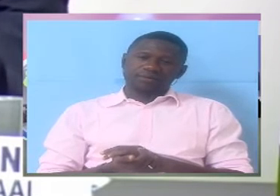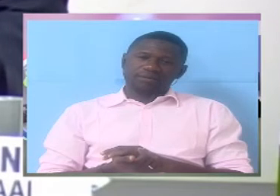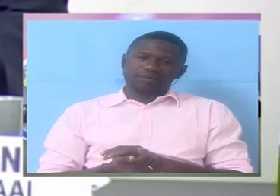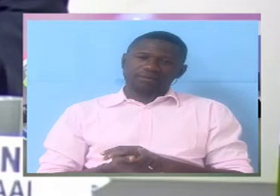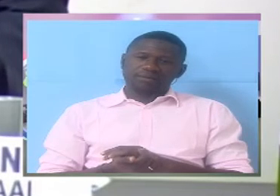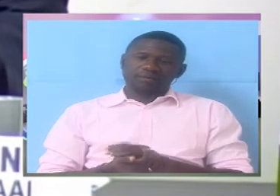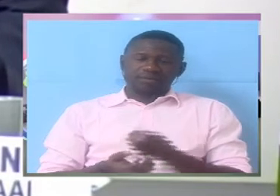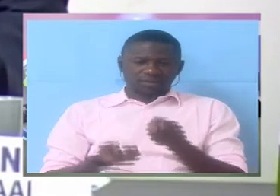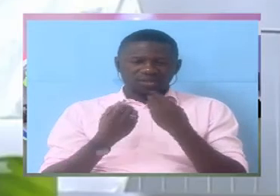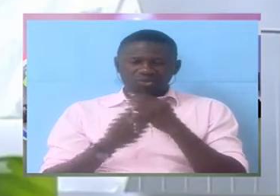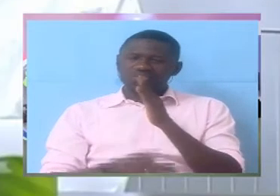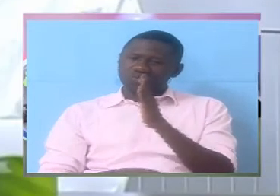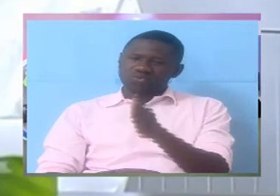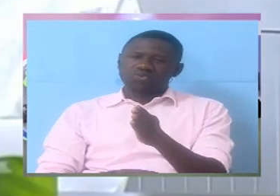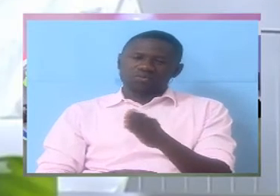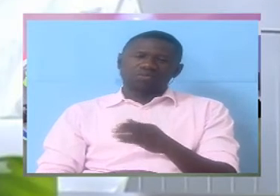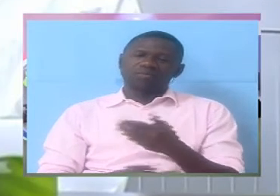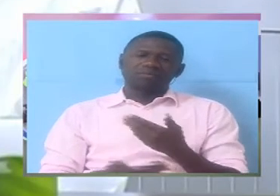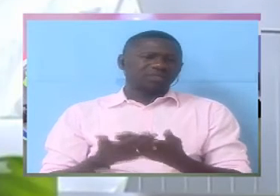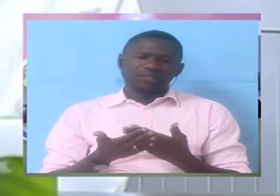the truth.